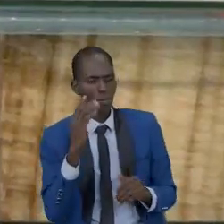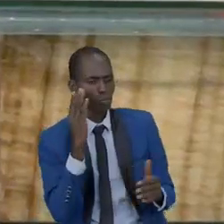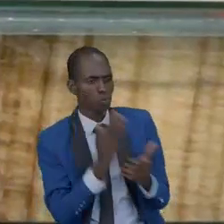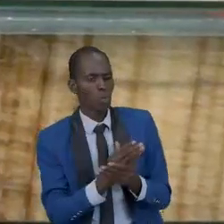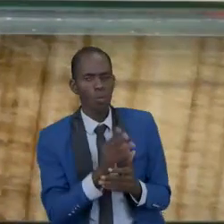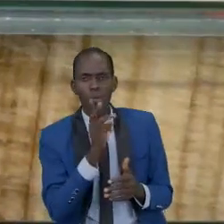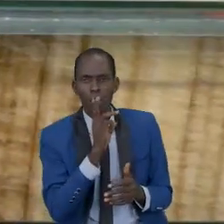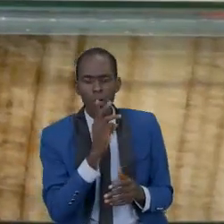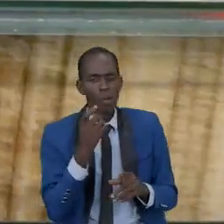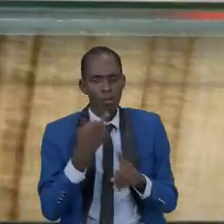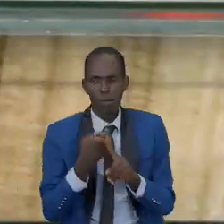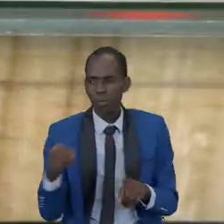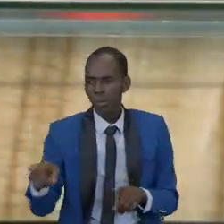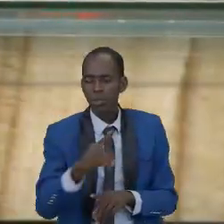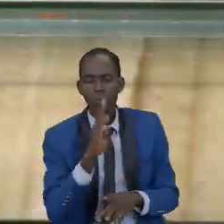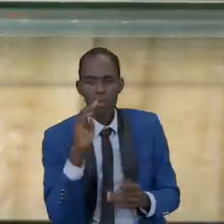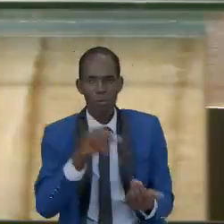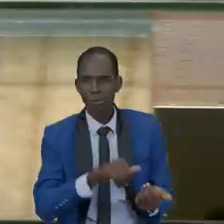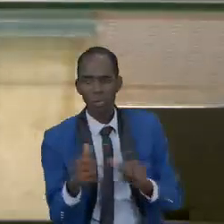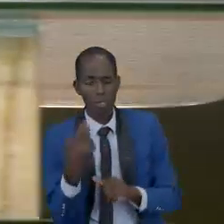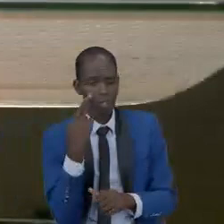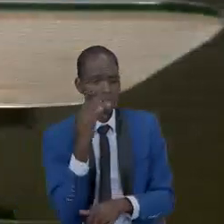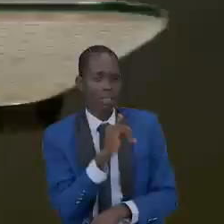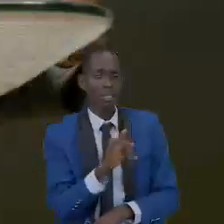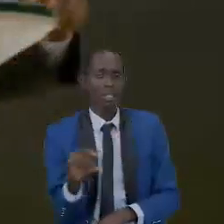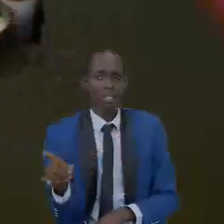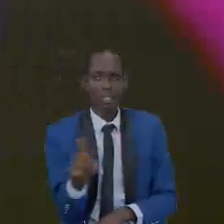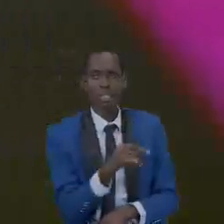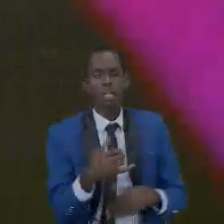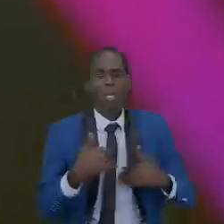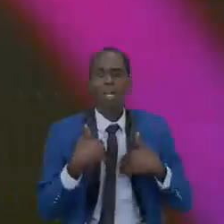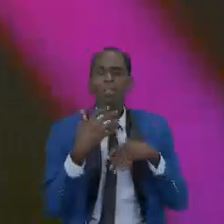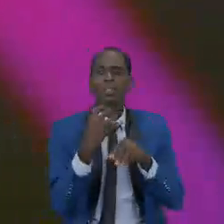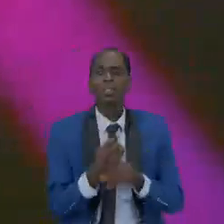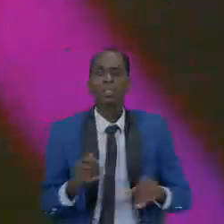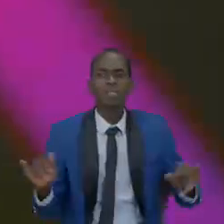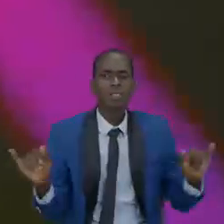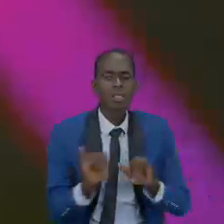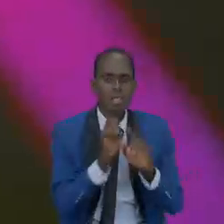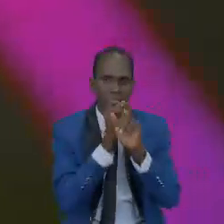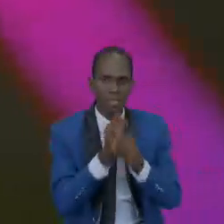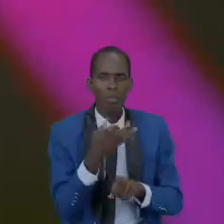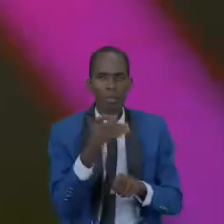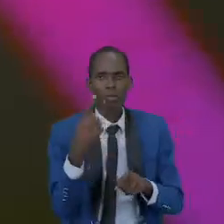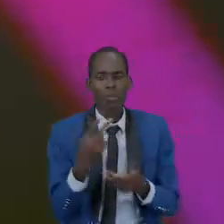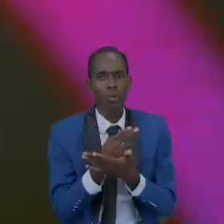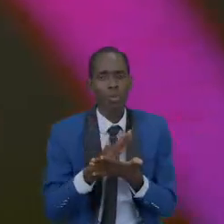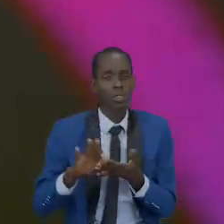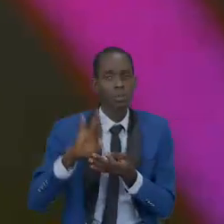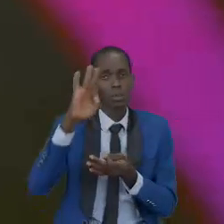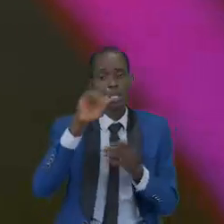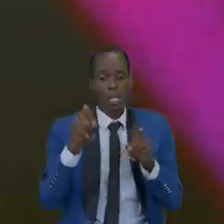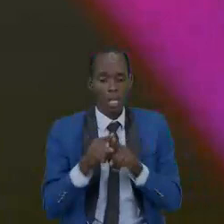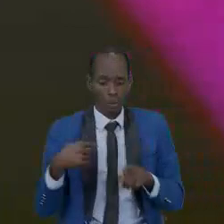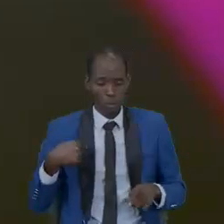be baptized in water, seeing that they have received the same gift of the Holy Ghost as we? And